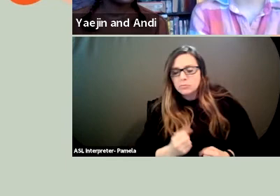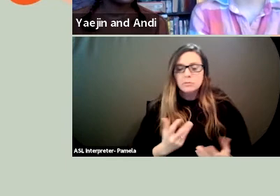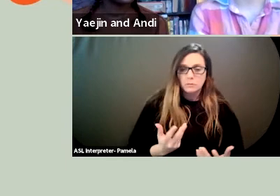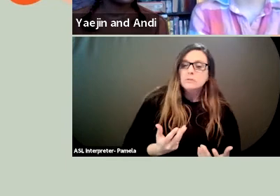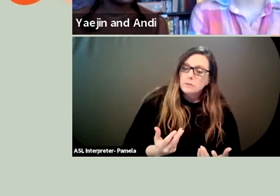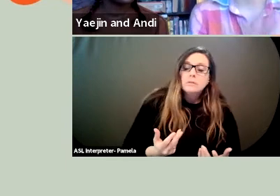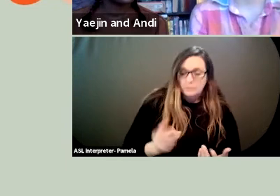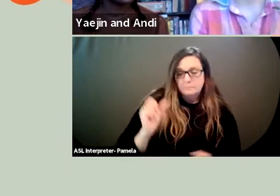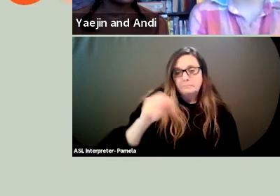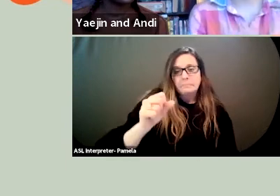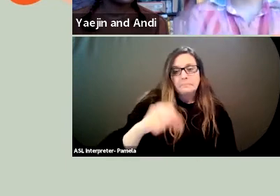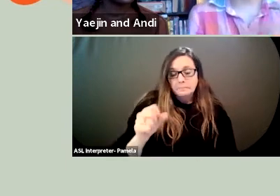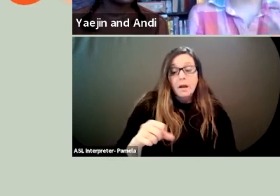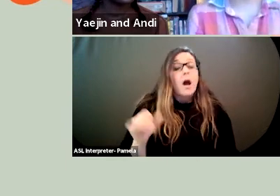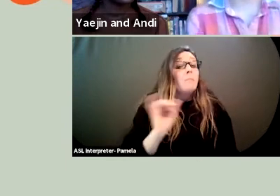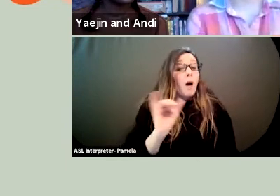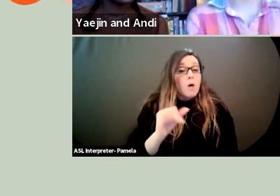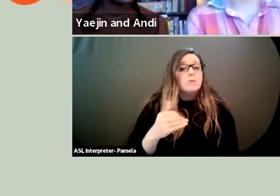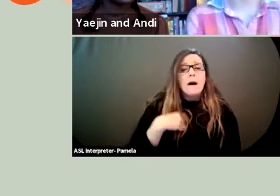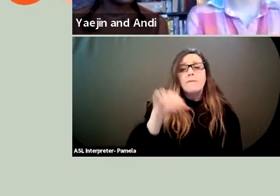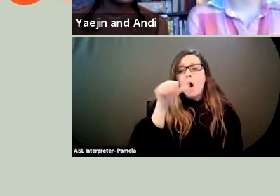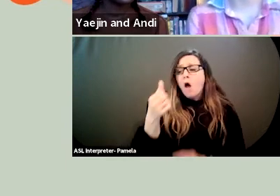diverse other subgroups like the bear community, which